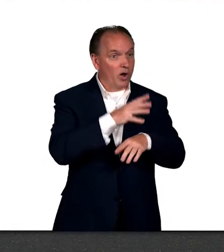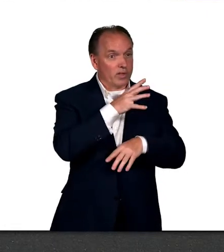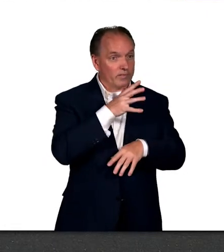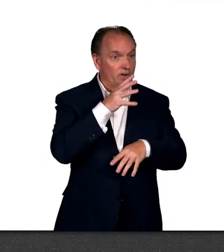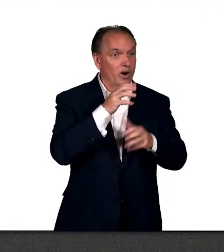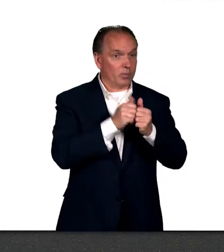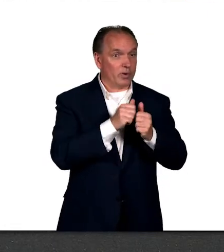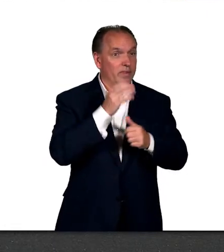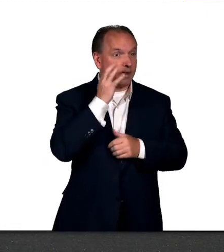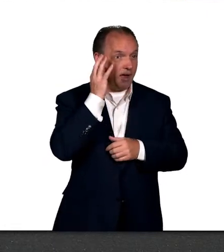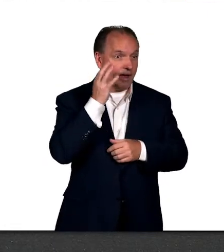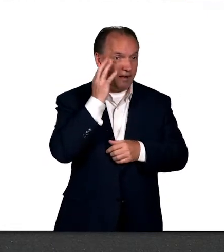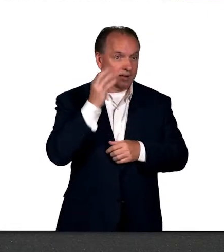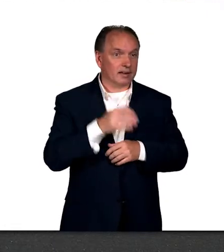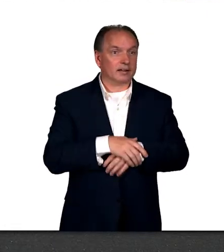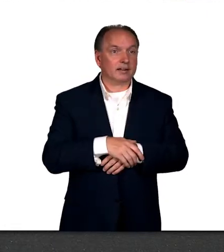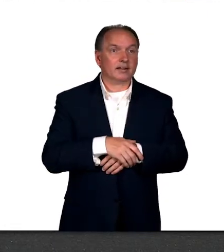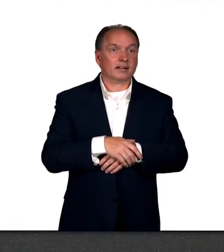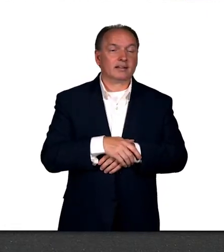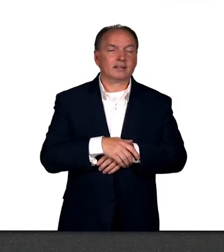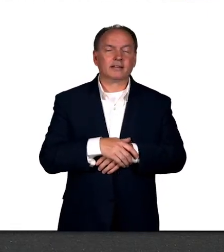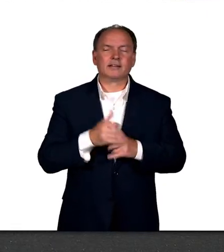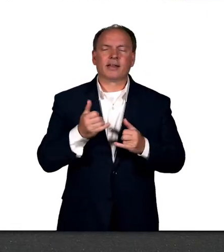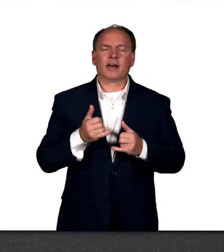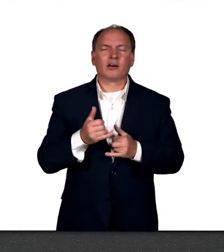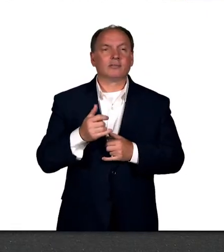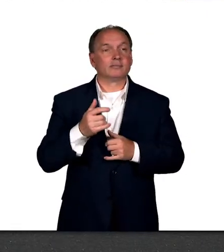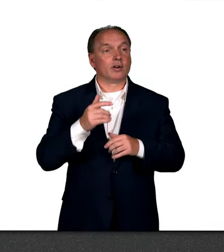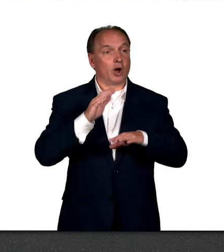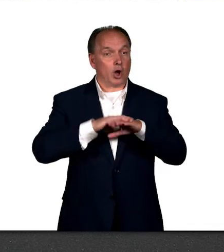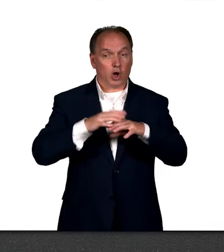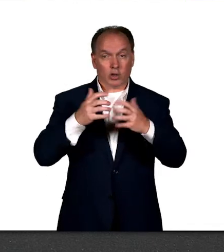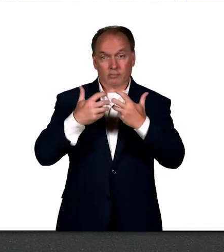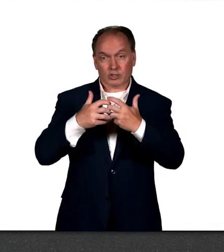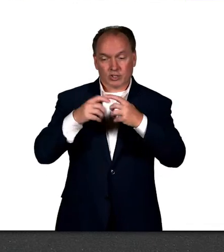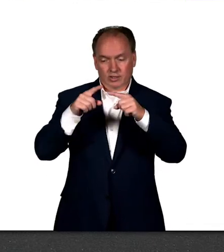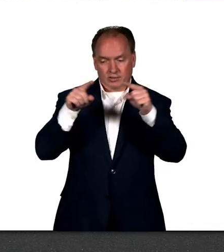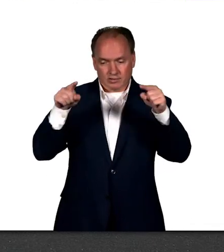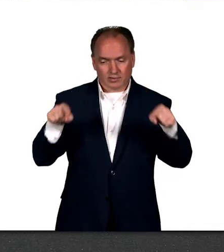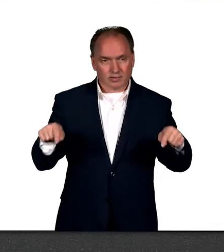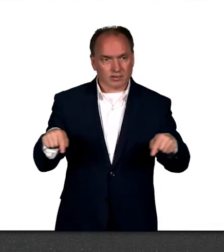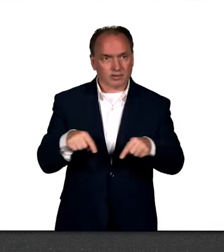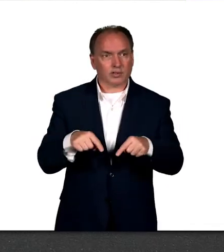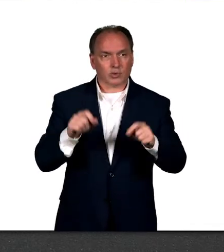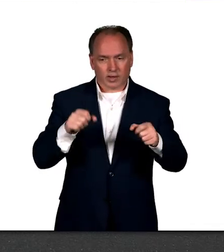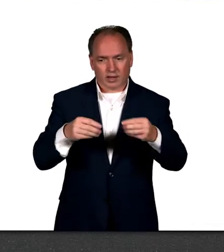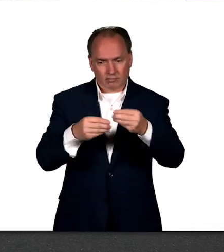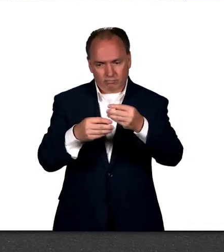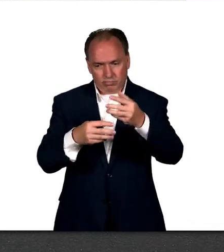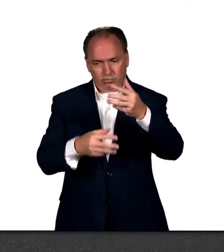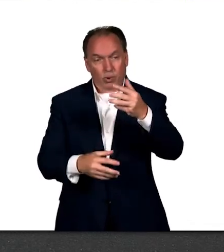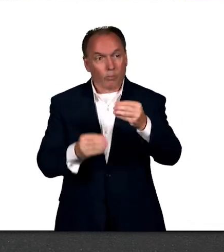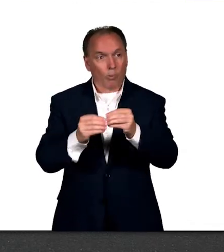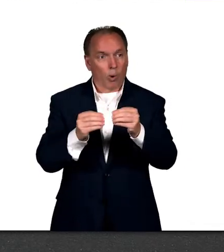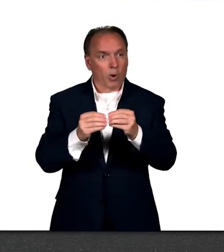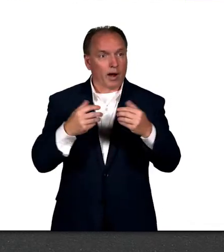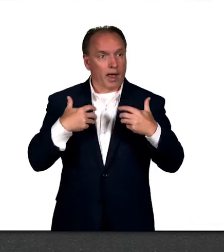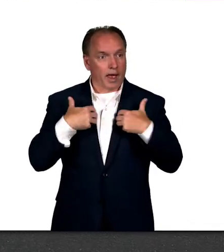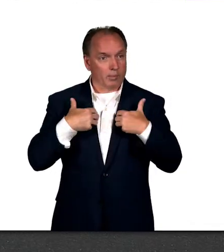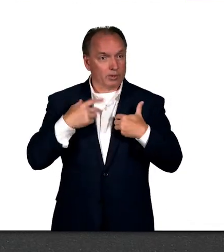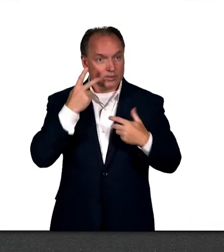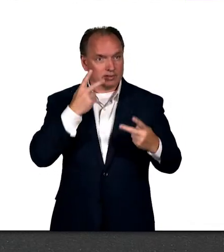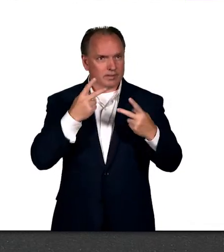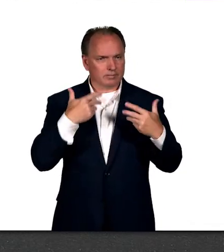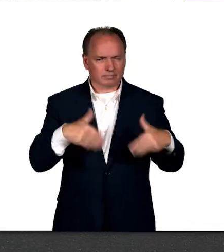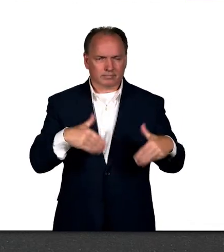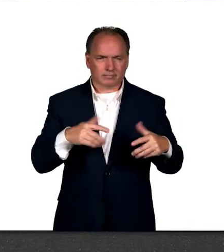farm with a cat. All right, now on these devices, you can scroll and see I got more animals. Isn't that great? So